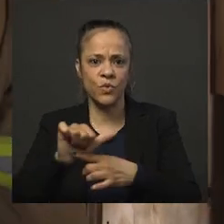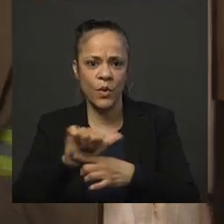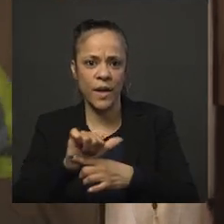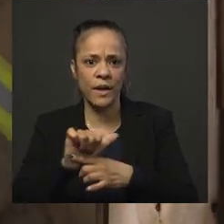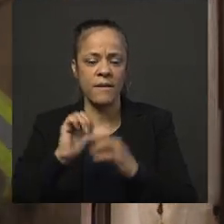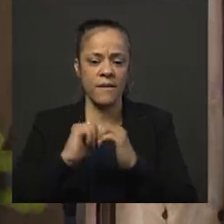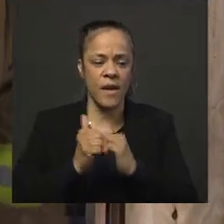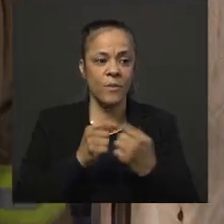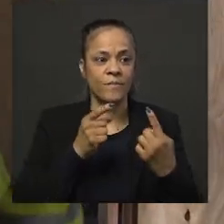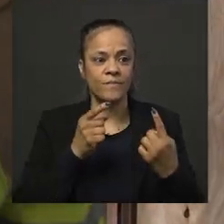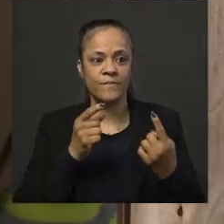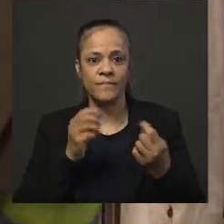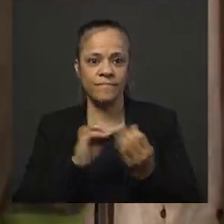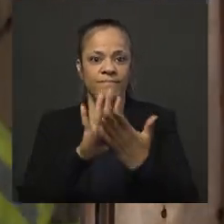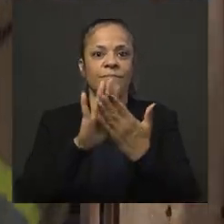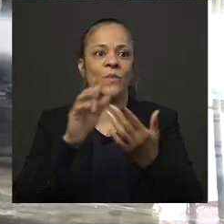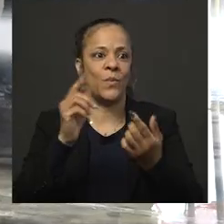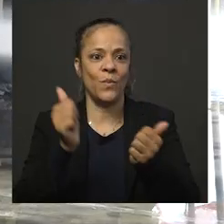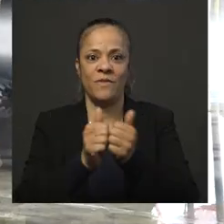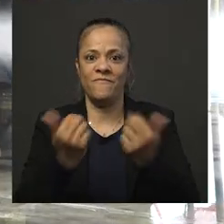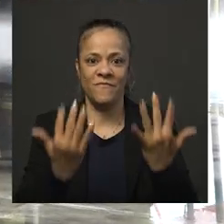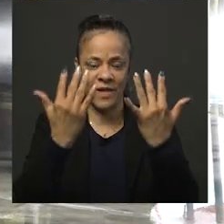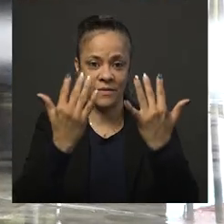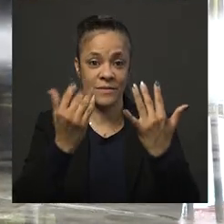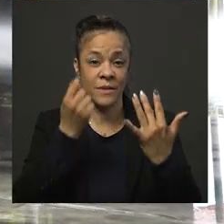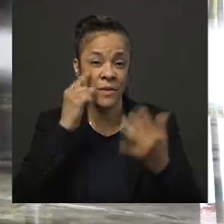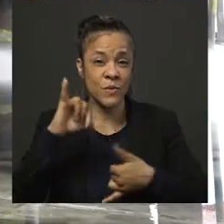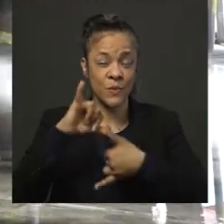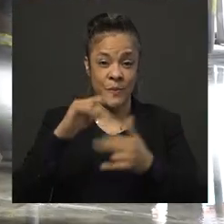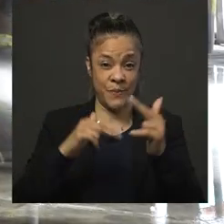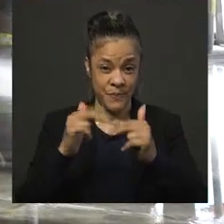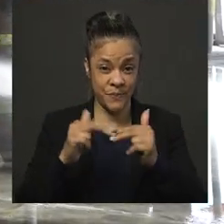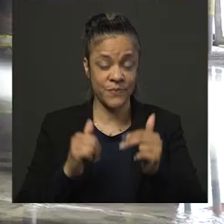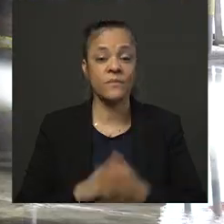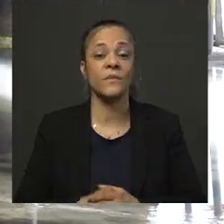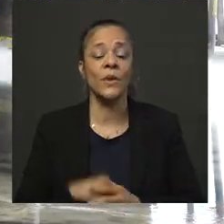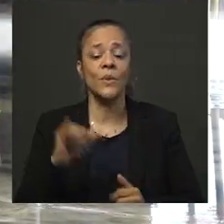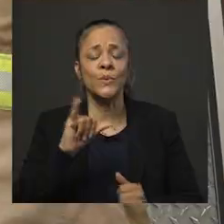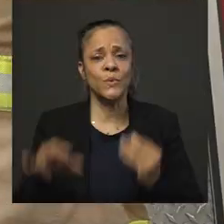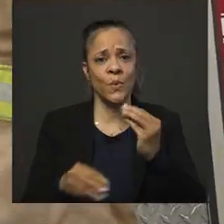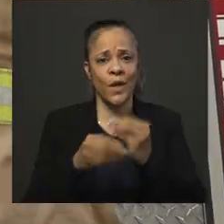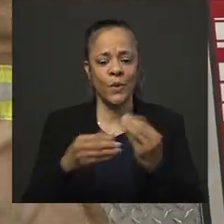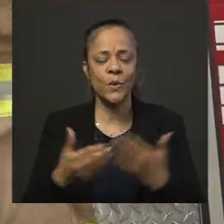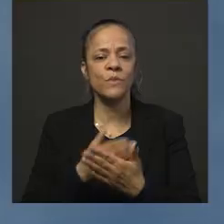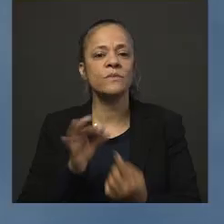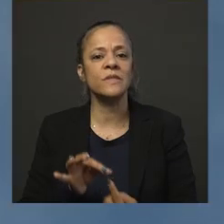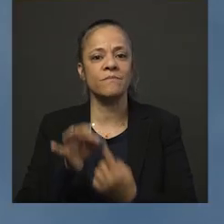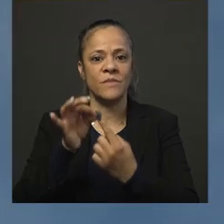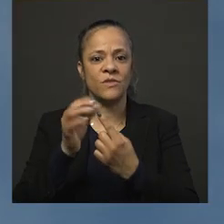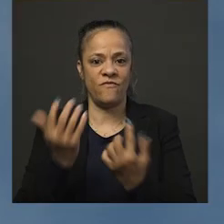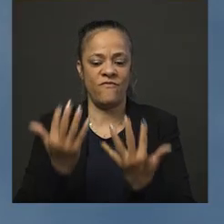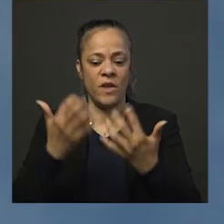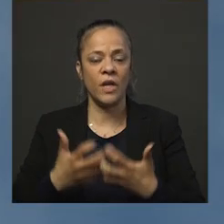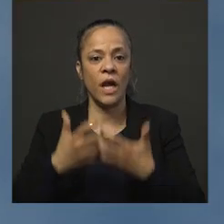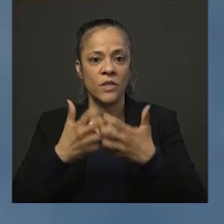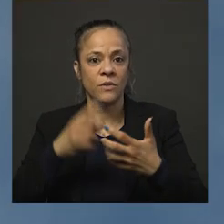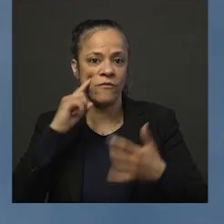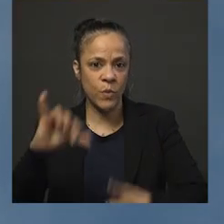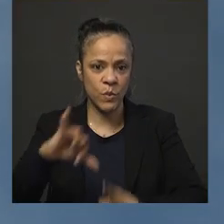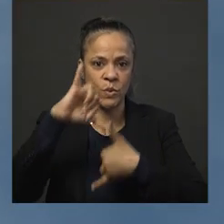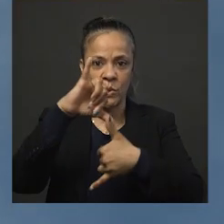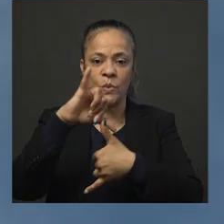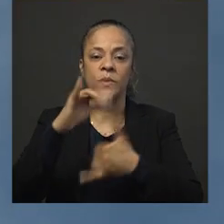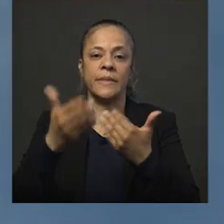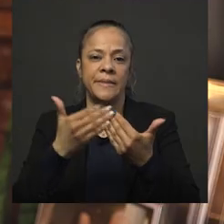high-rise buildings. To complement our efforts, we recently added a special fire engine that can pump water to the top of the highest buildings here in Jersey